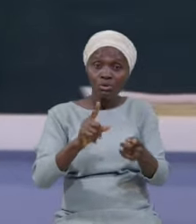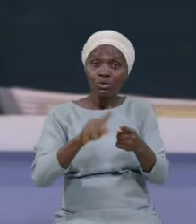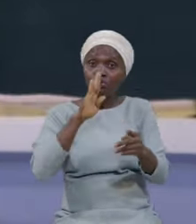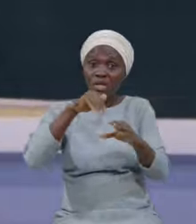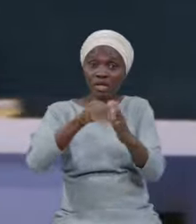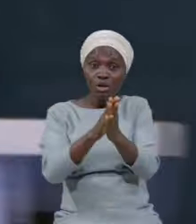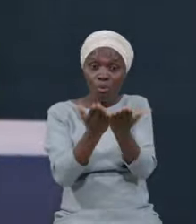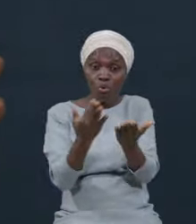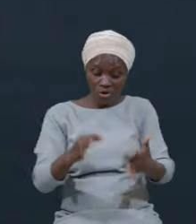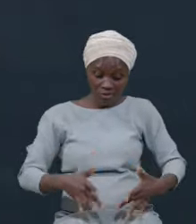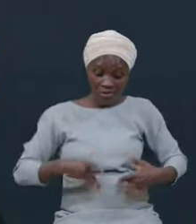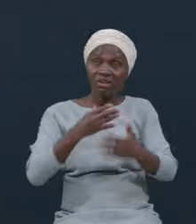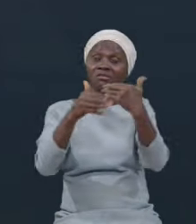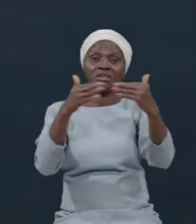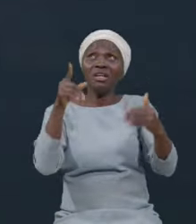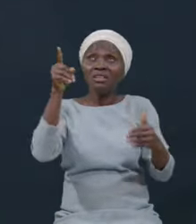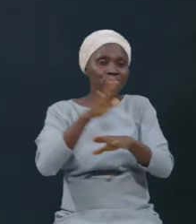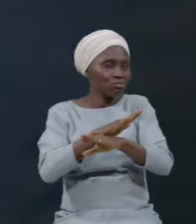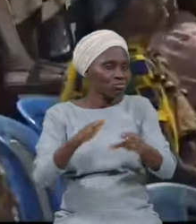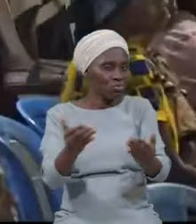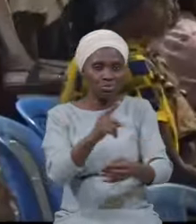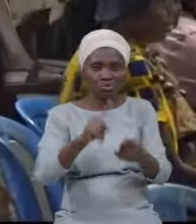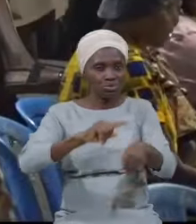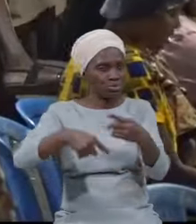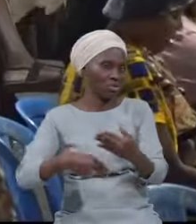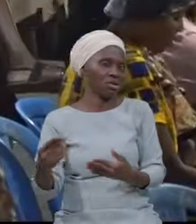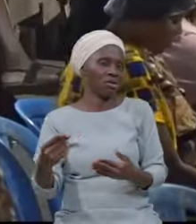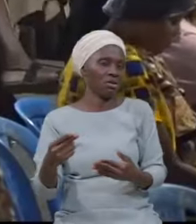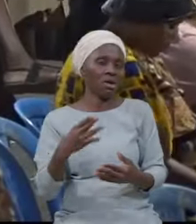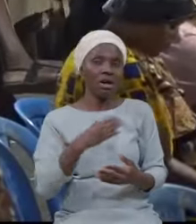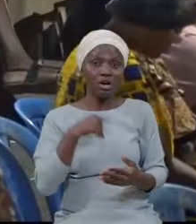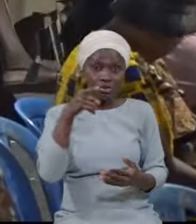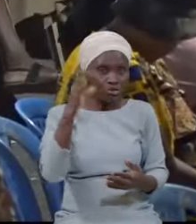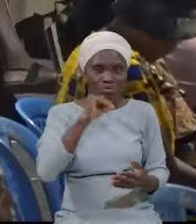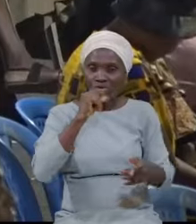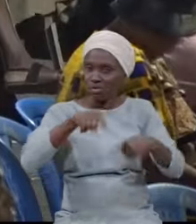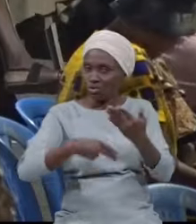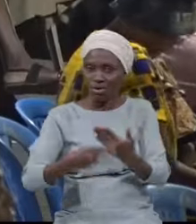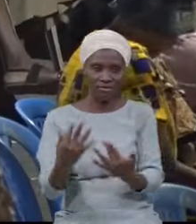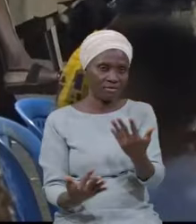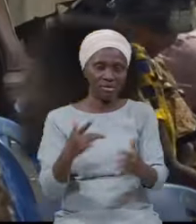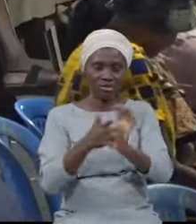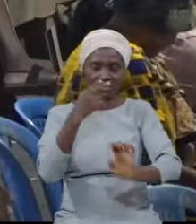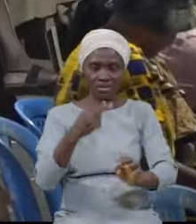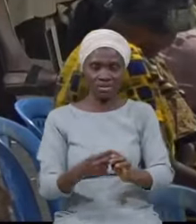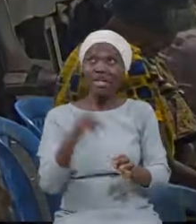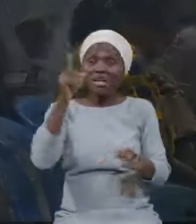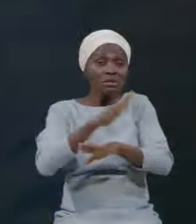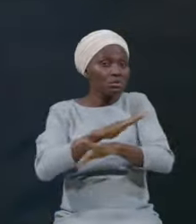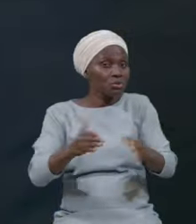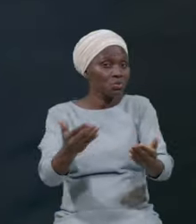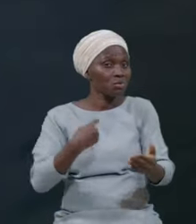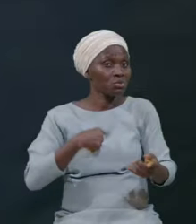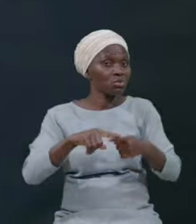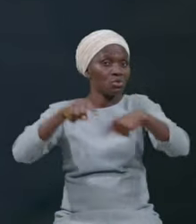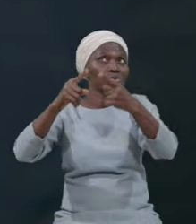to hell, and you will not go to hell. Amen. He doesn't want me to go to hell, and I will not